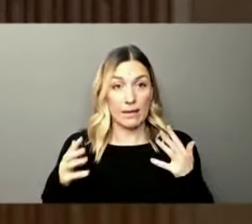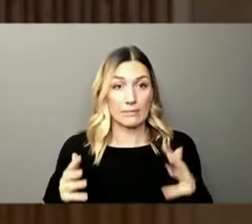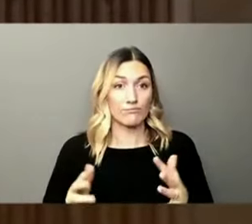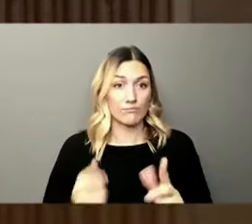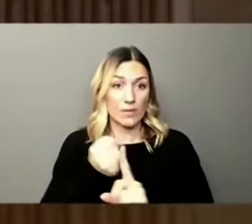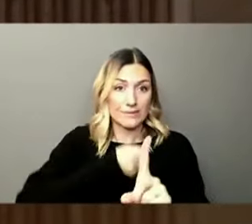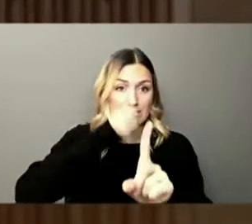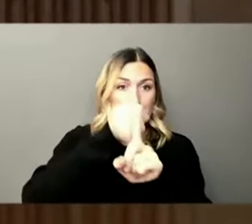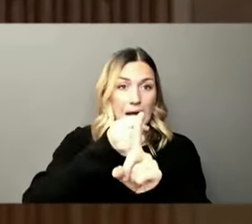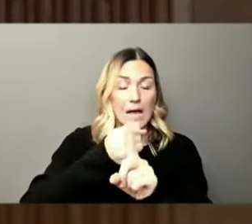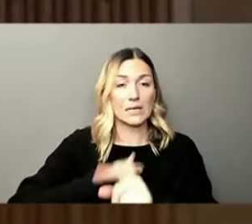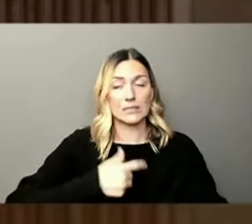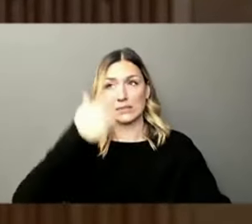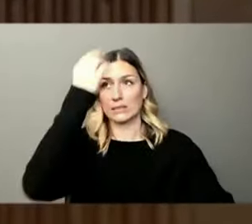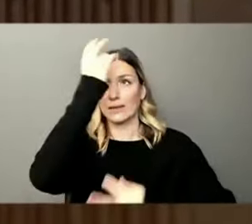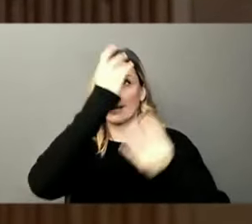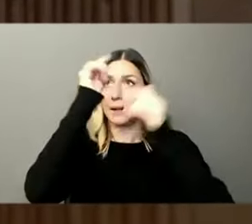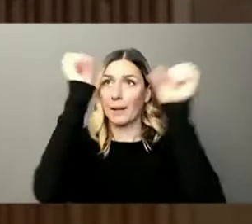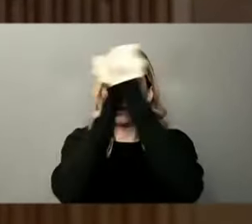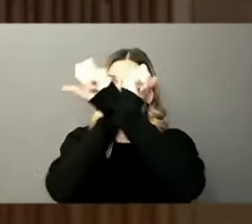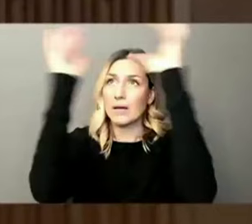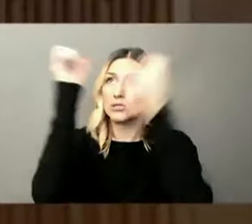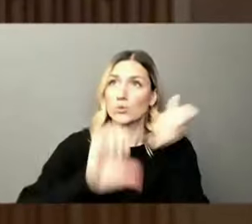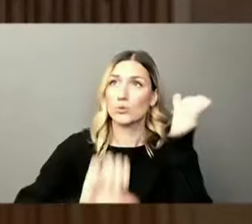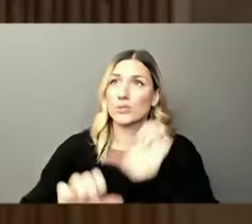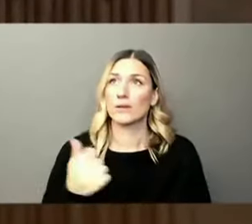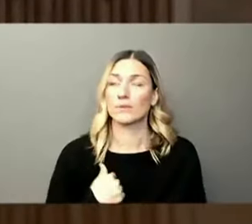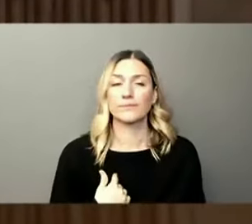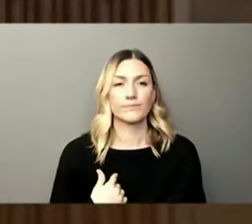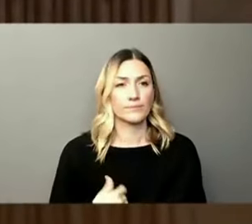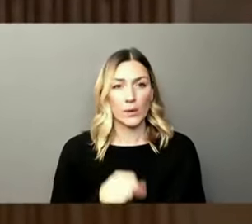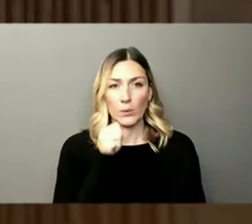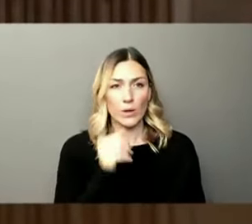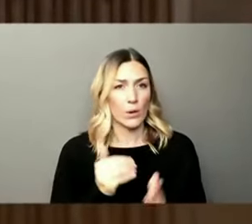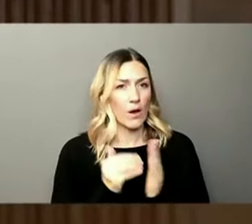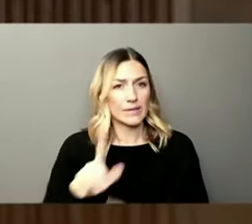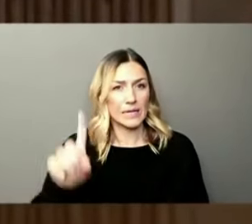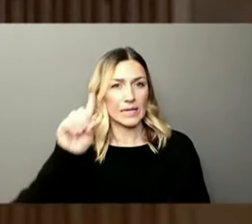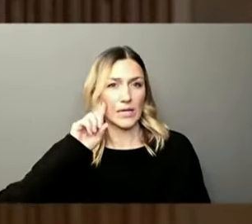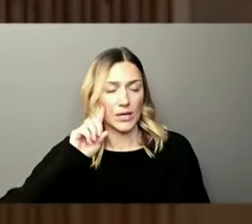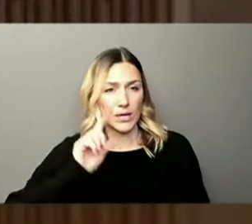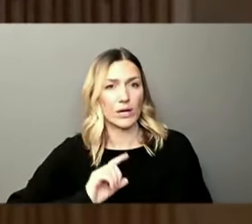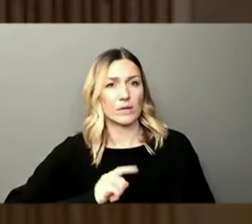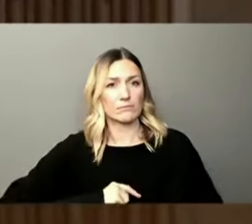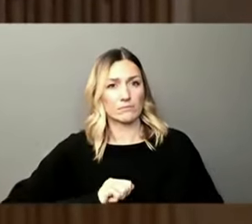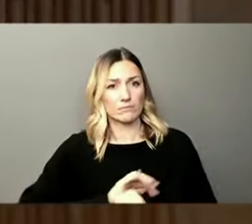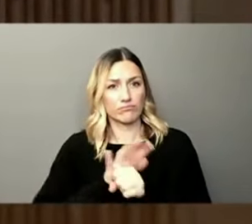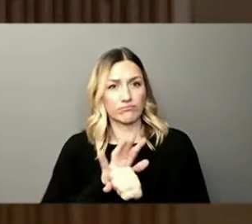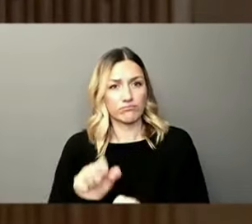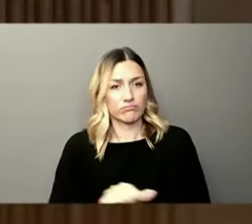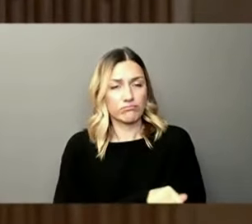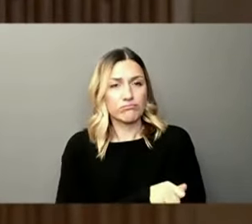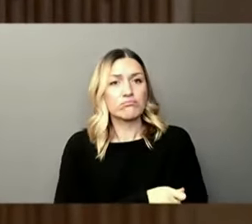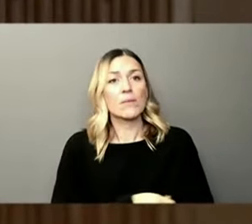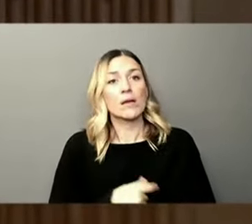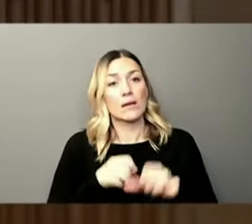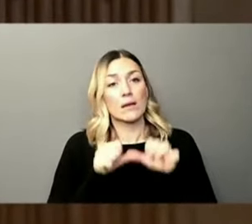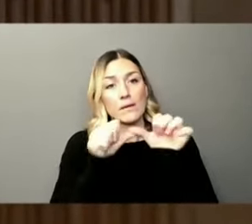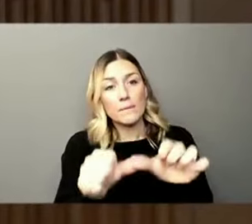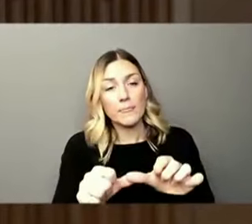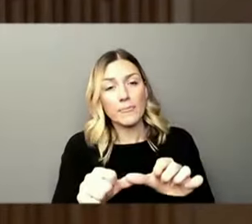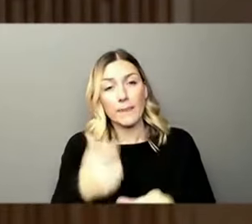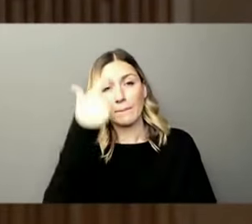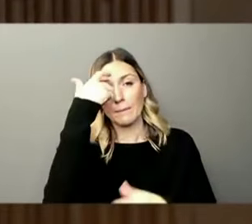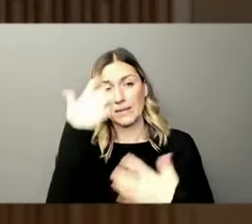so frequently hear about the physical effects of long COVID. Unfortunately, we rarely discuss the mental health impact it has. It is